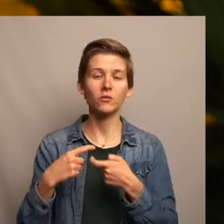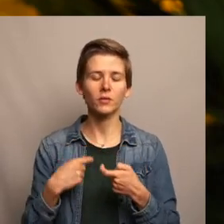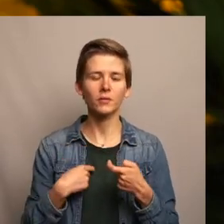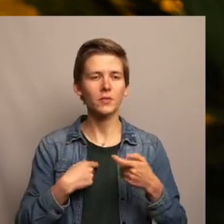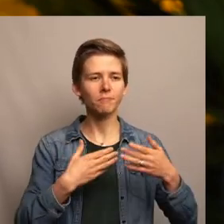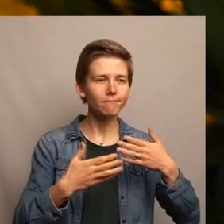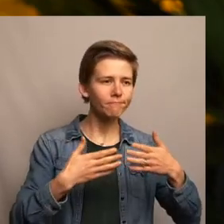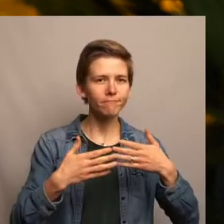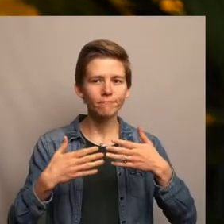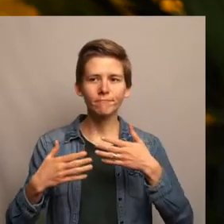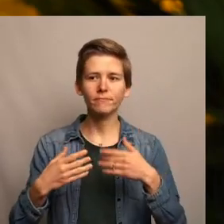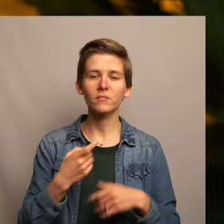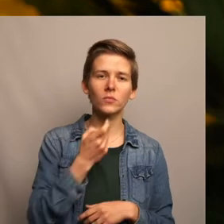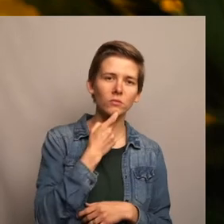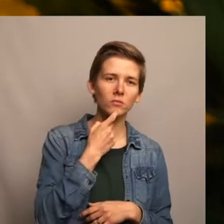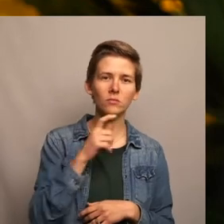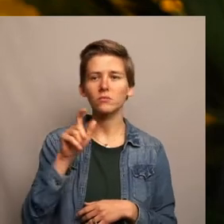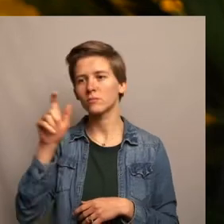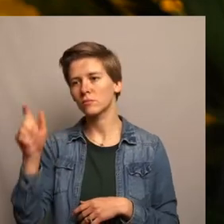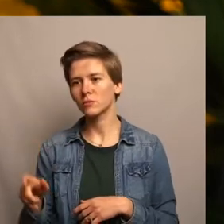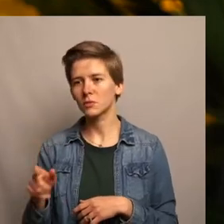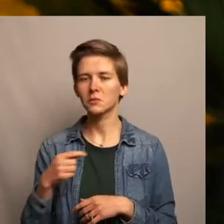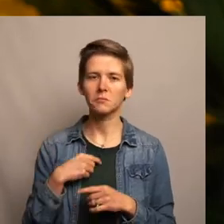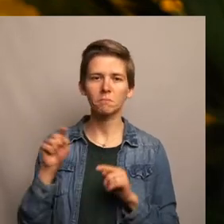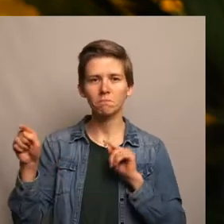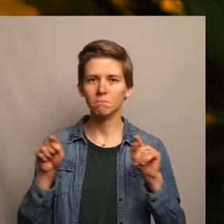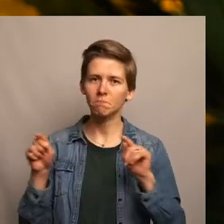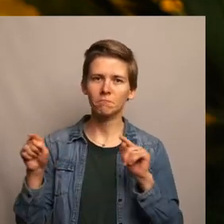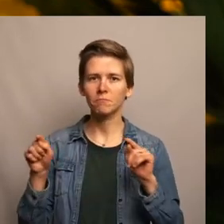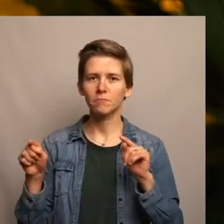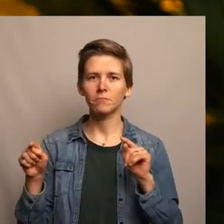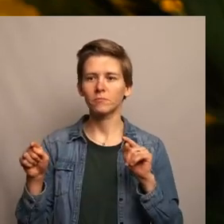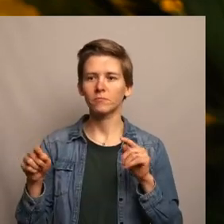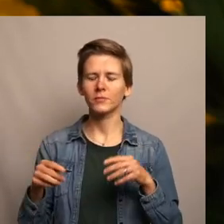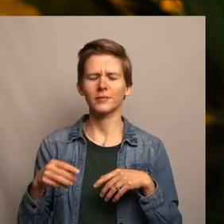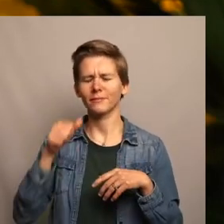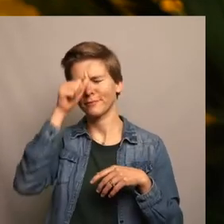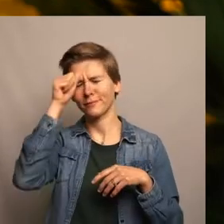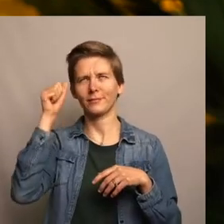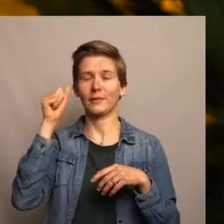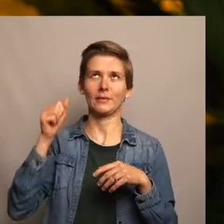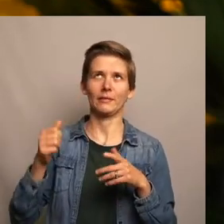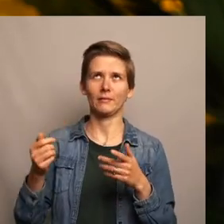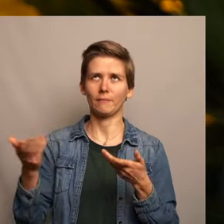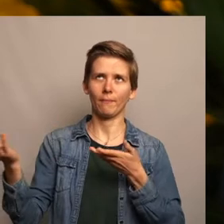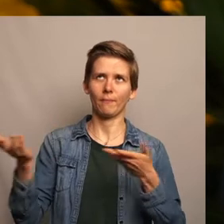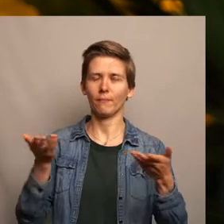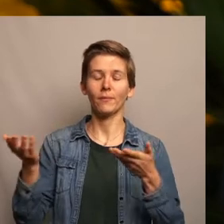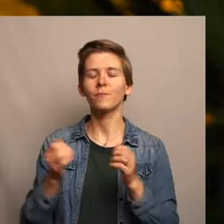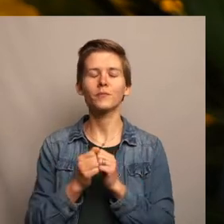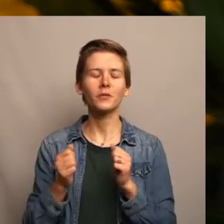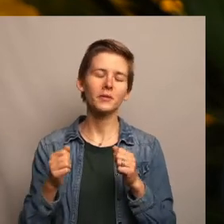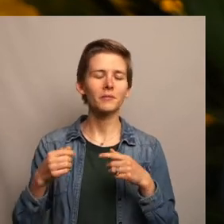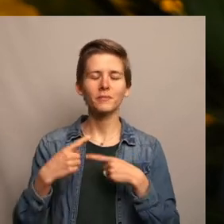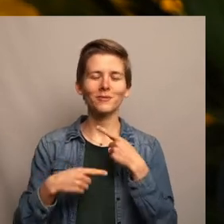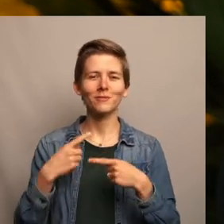between Finland and Italy. So yeah, it's a bit complicated, but it'll work out